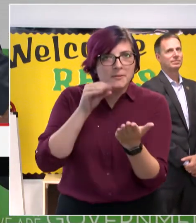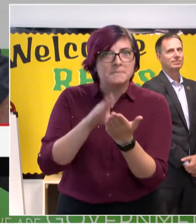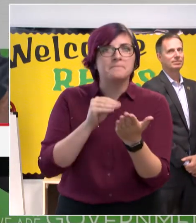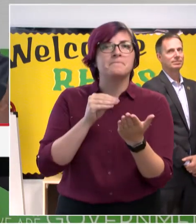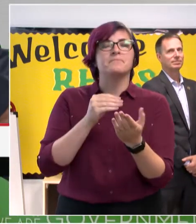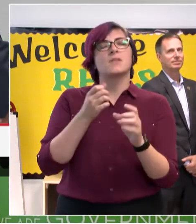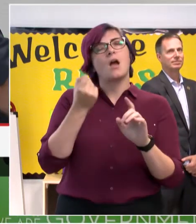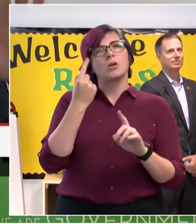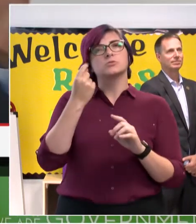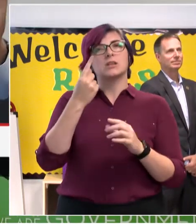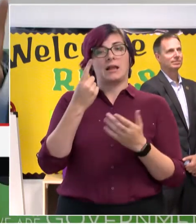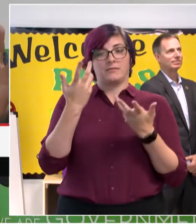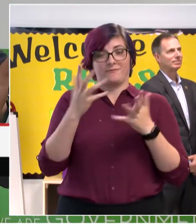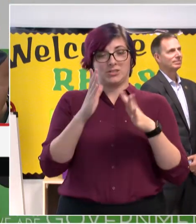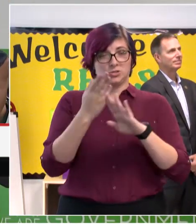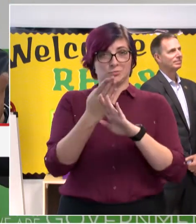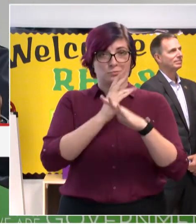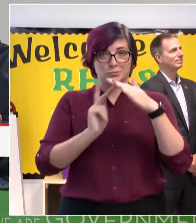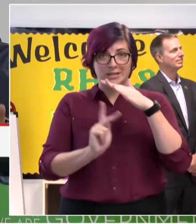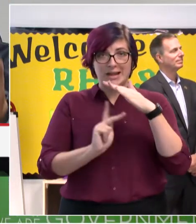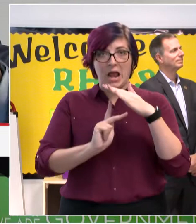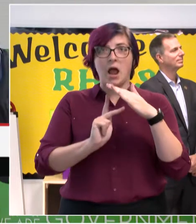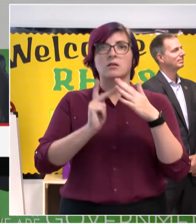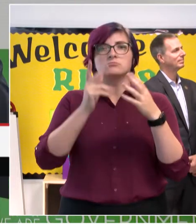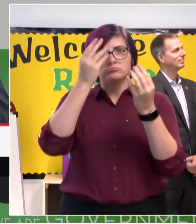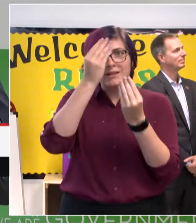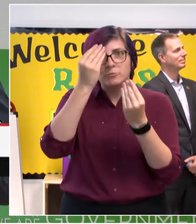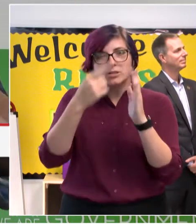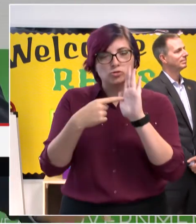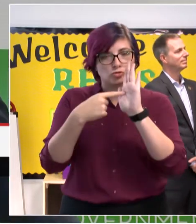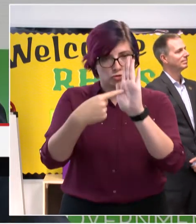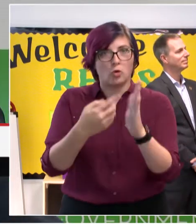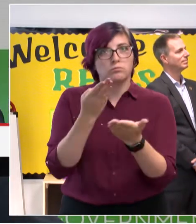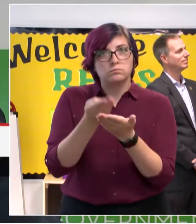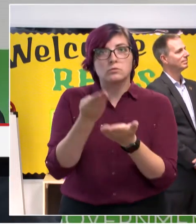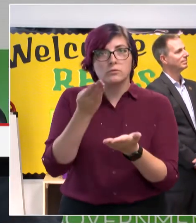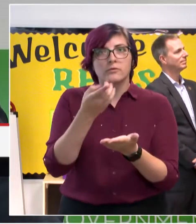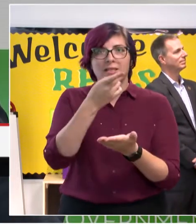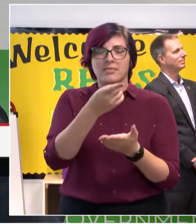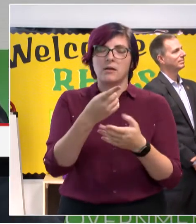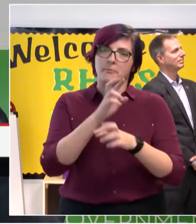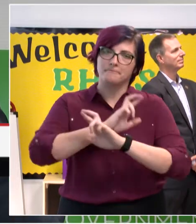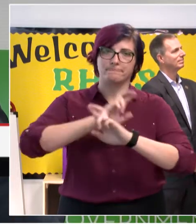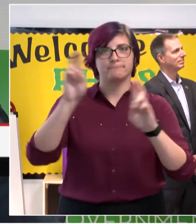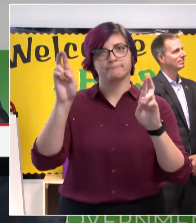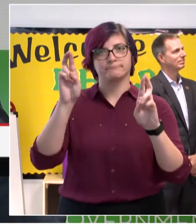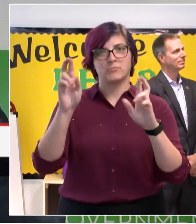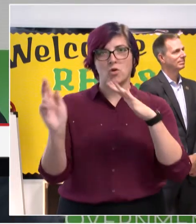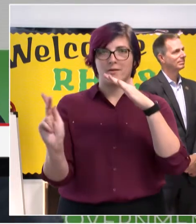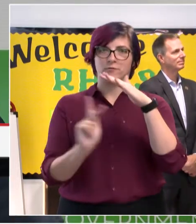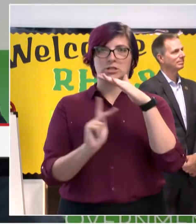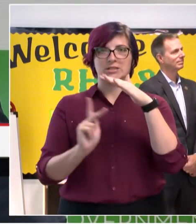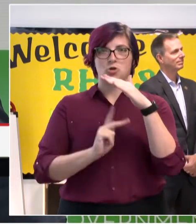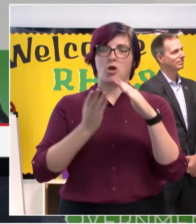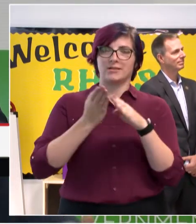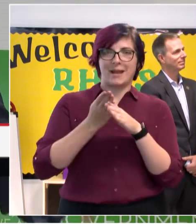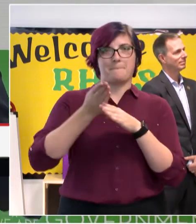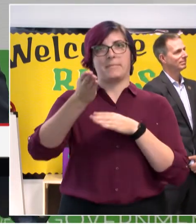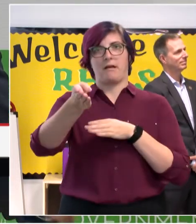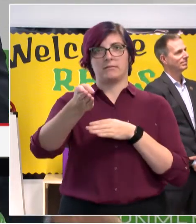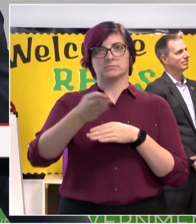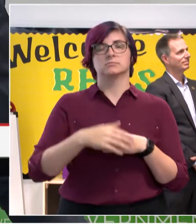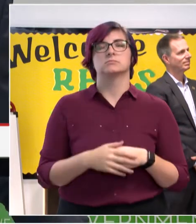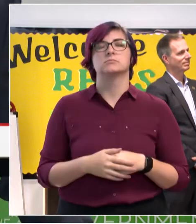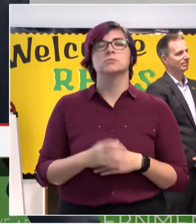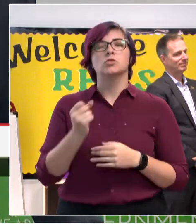research is clear. They're better prepared. They have the prerequisite skills to succeed when they get to kindergarten and beyond. And so we're